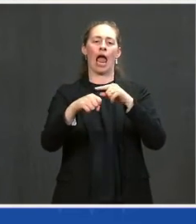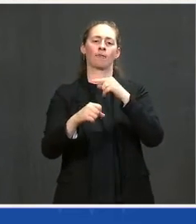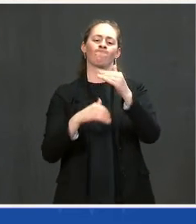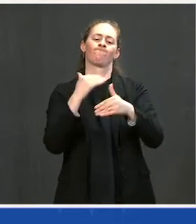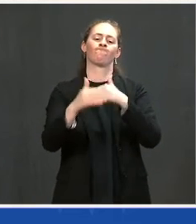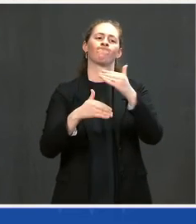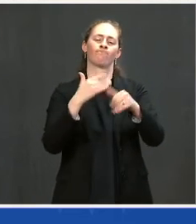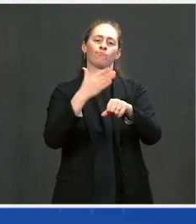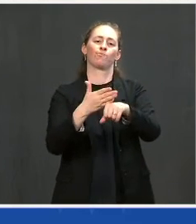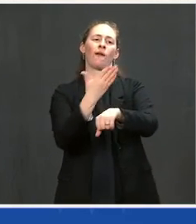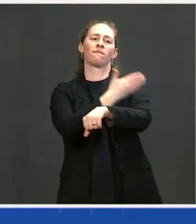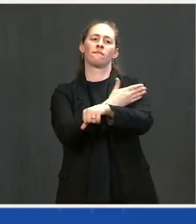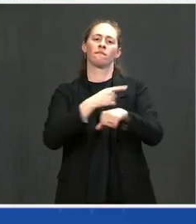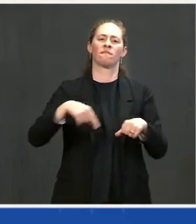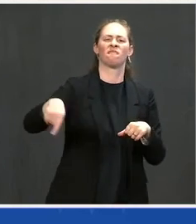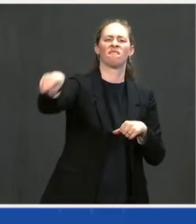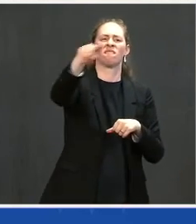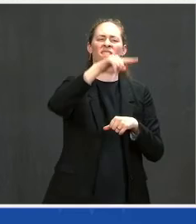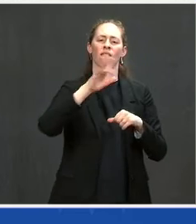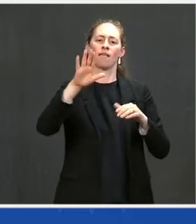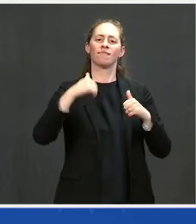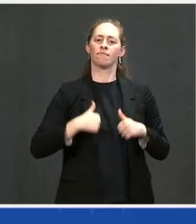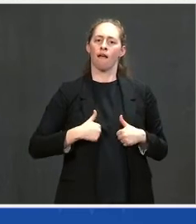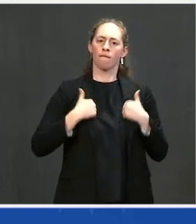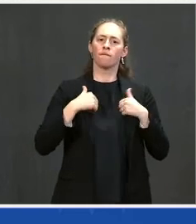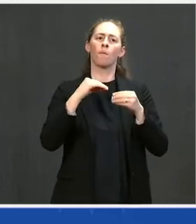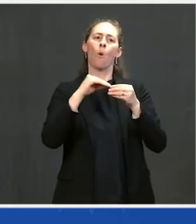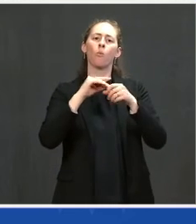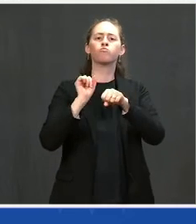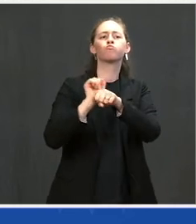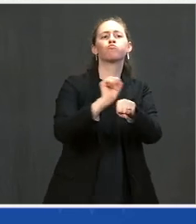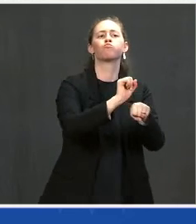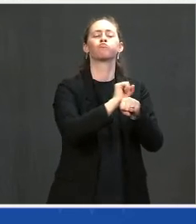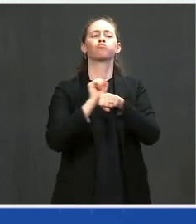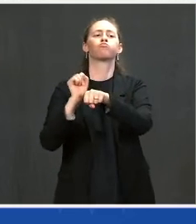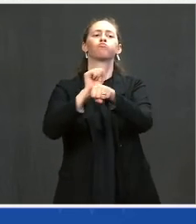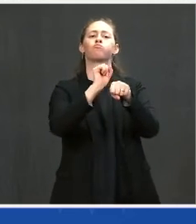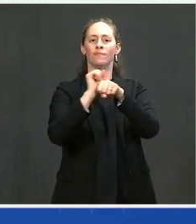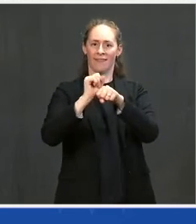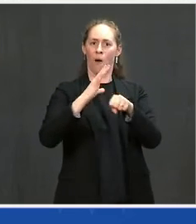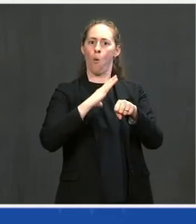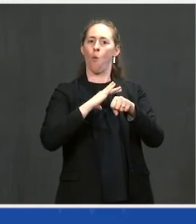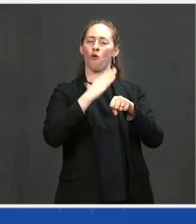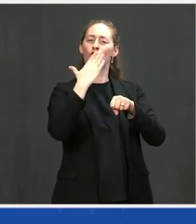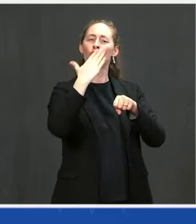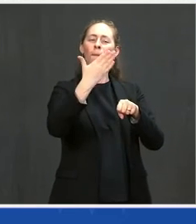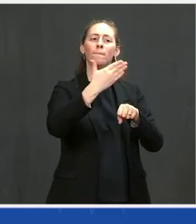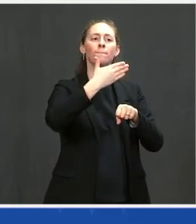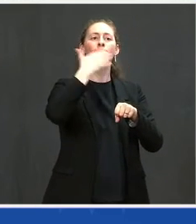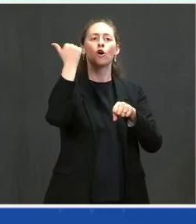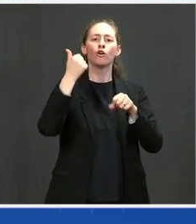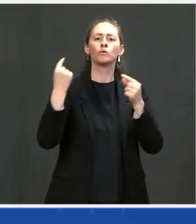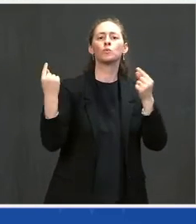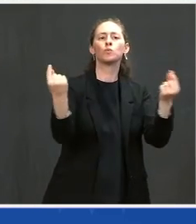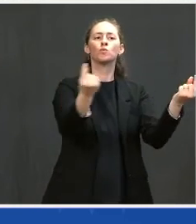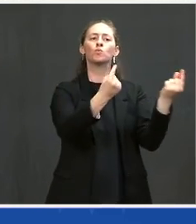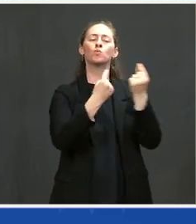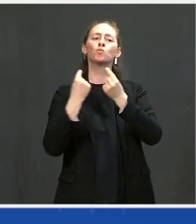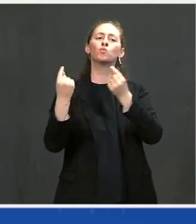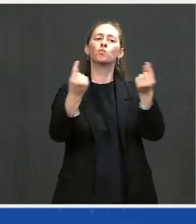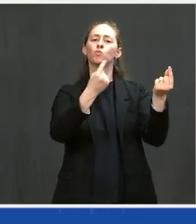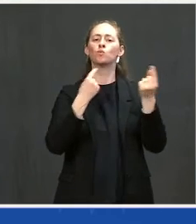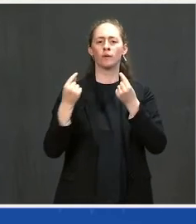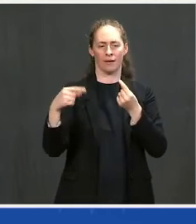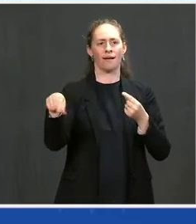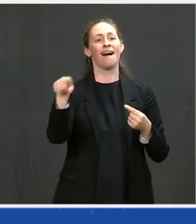time providing really good jobs for people. But we can't